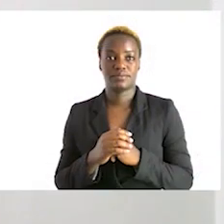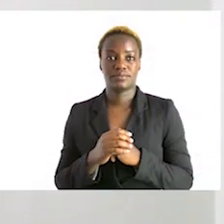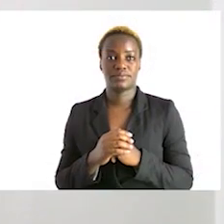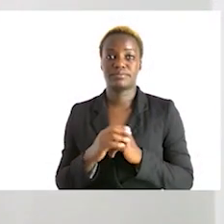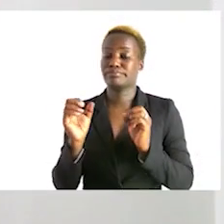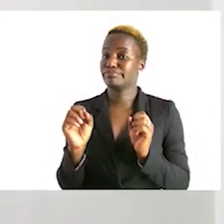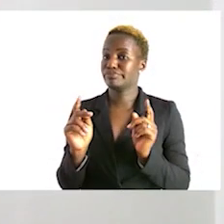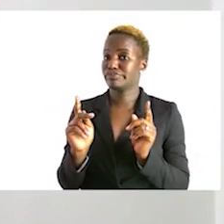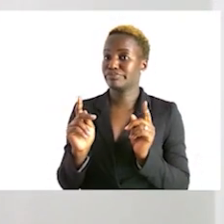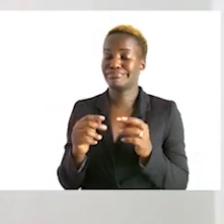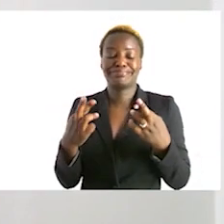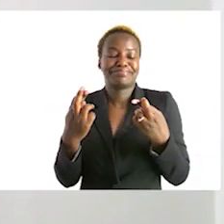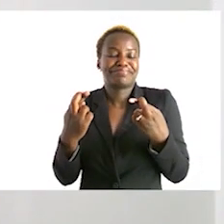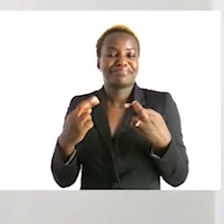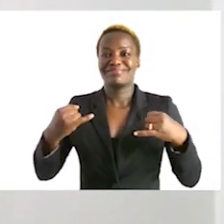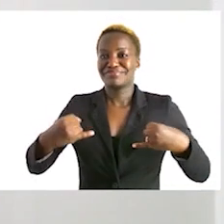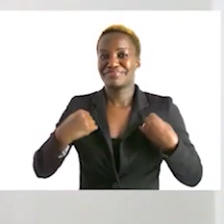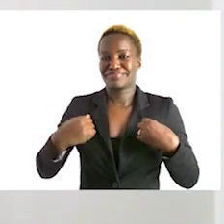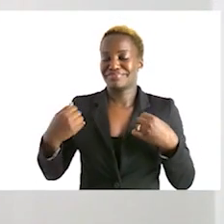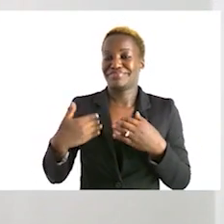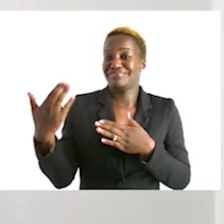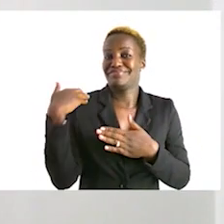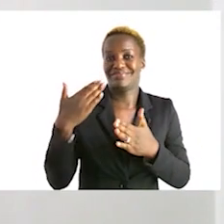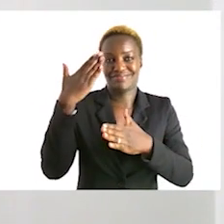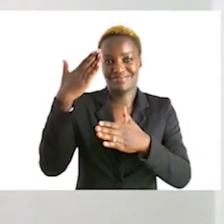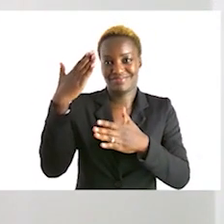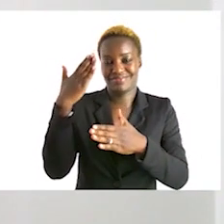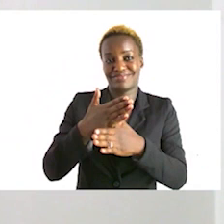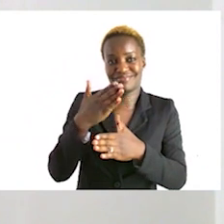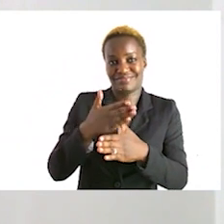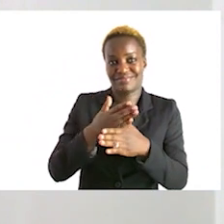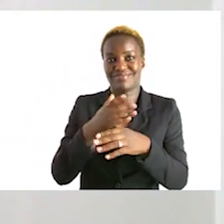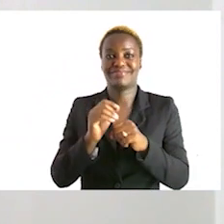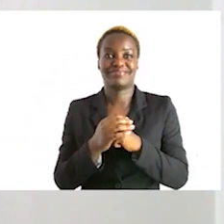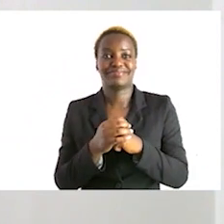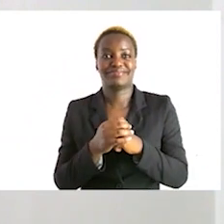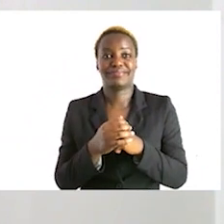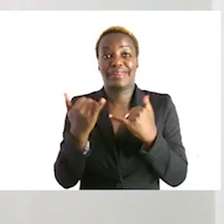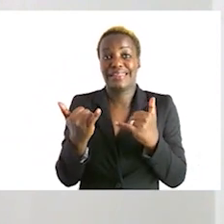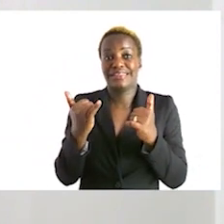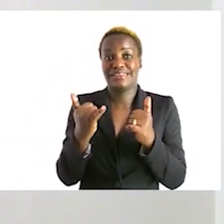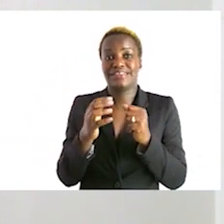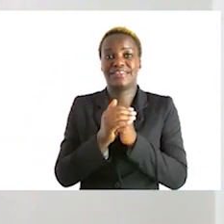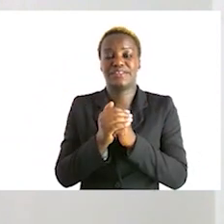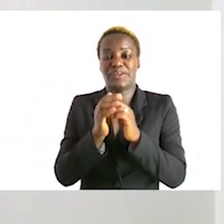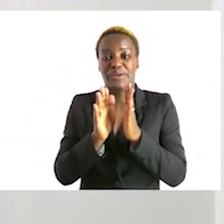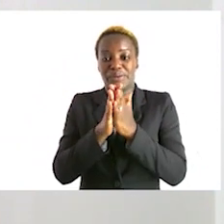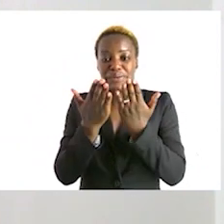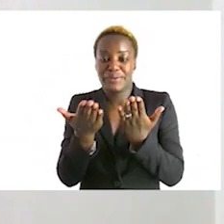All right, I hope you have enjoyed our previous lesson on prepositions. Now I would like for you to turn to